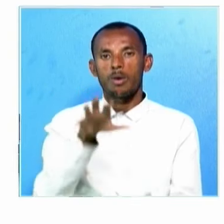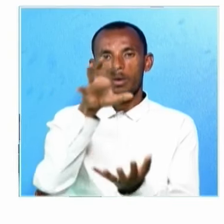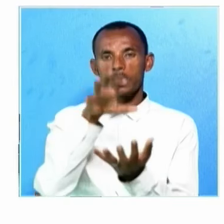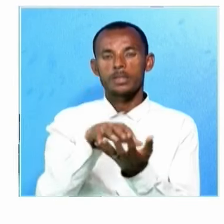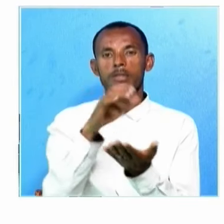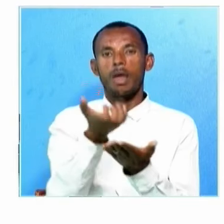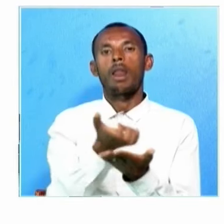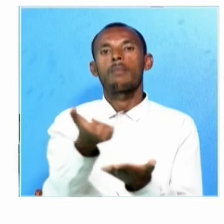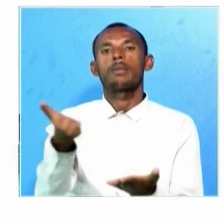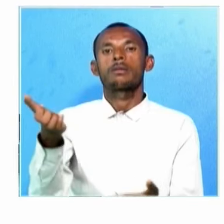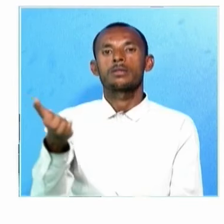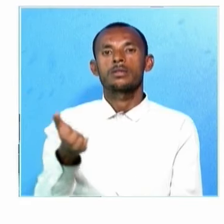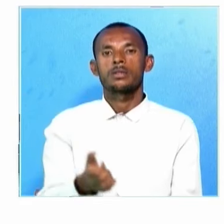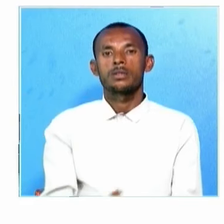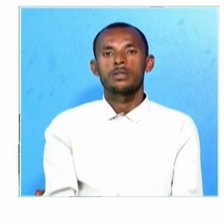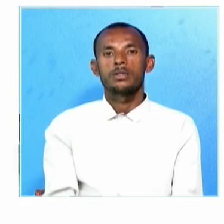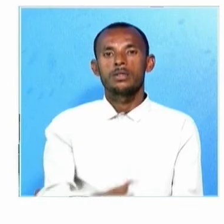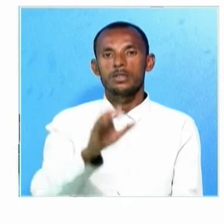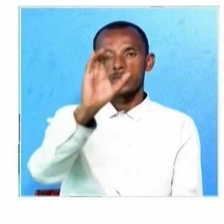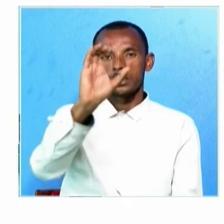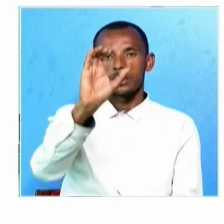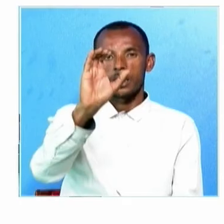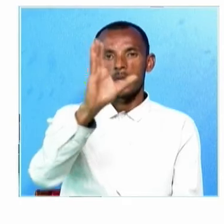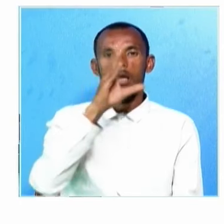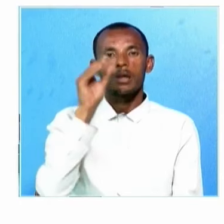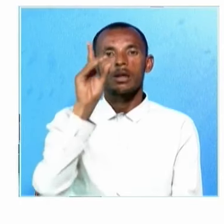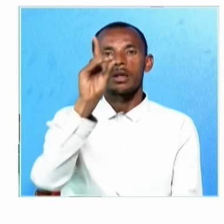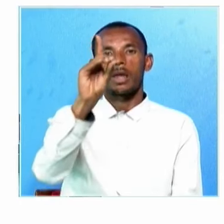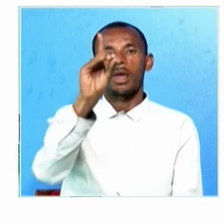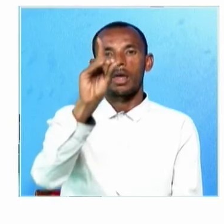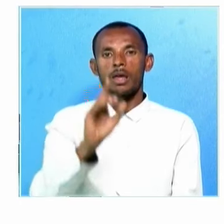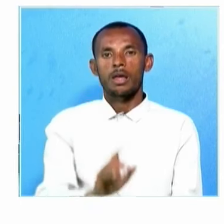contains the elements C and D.